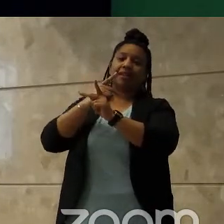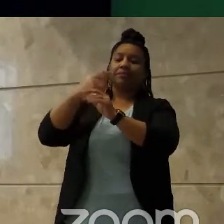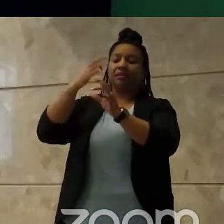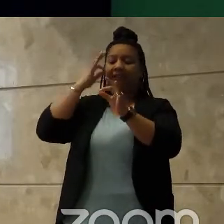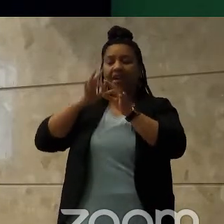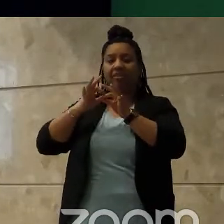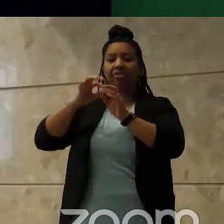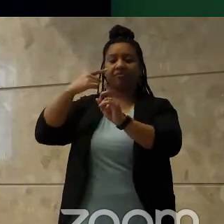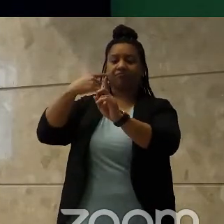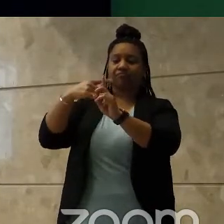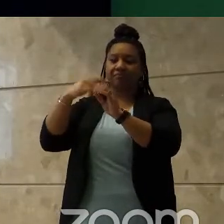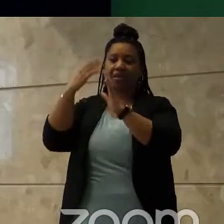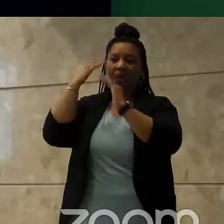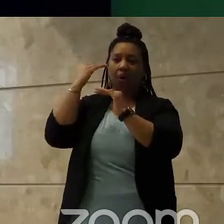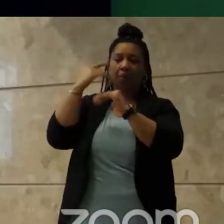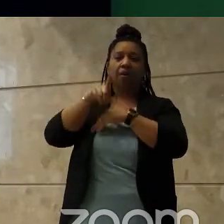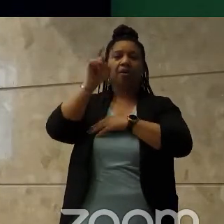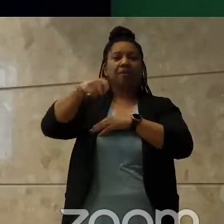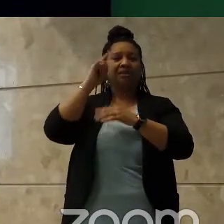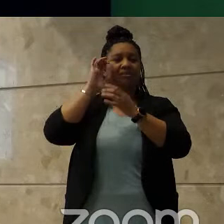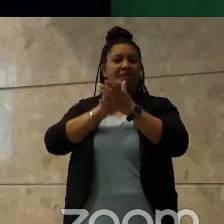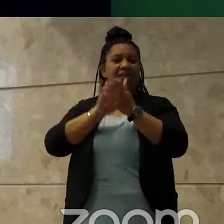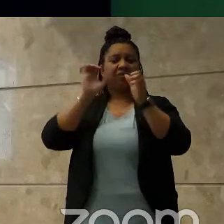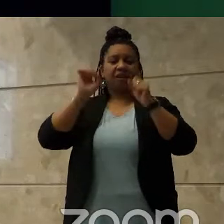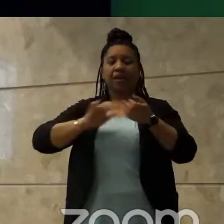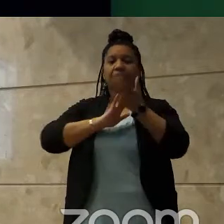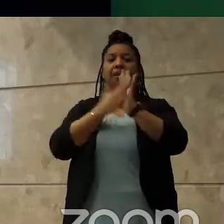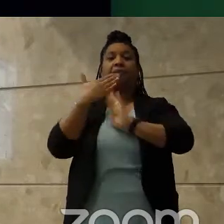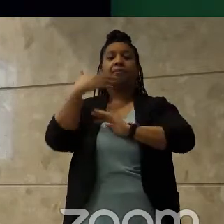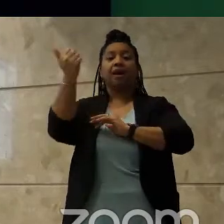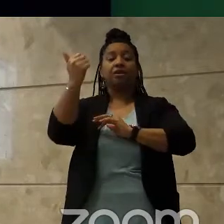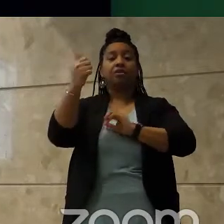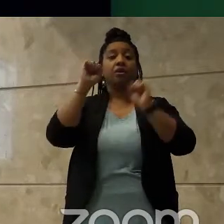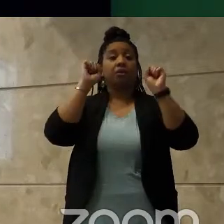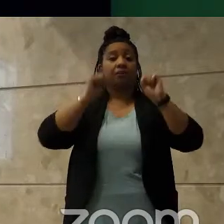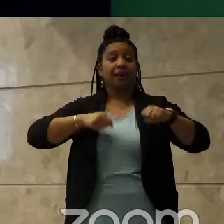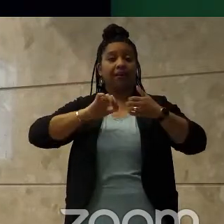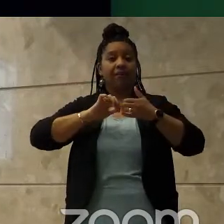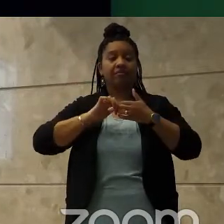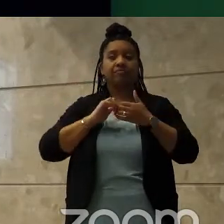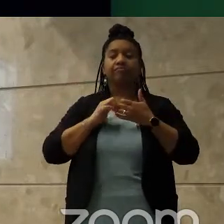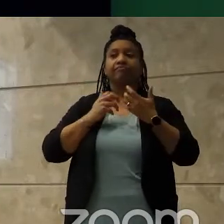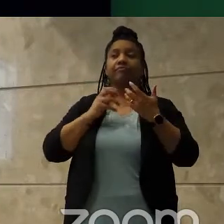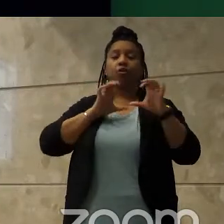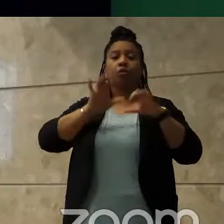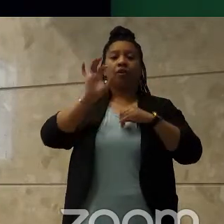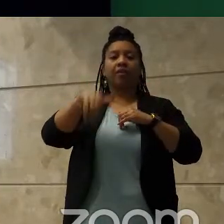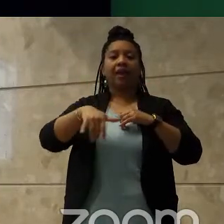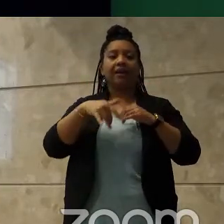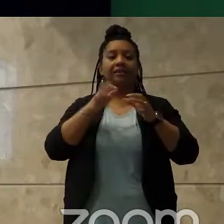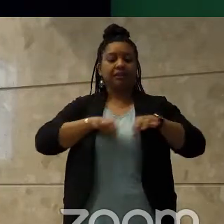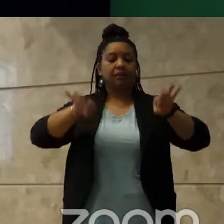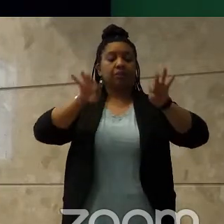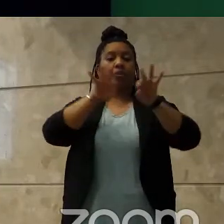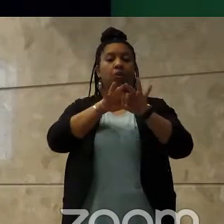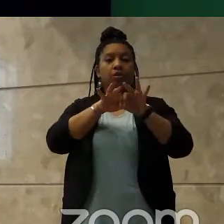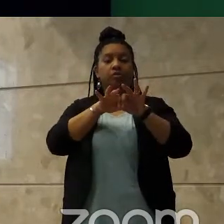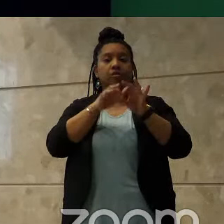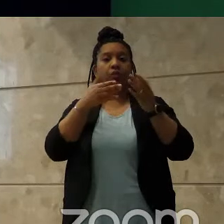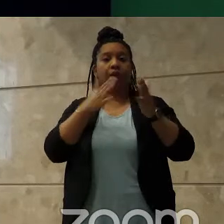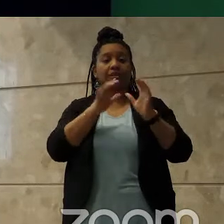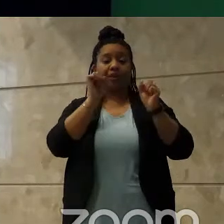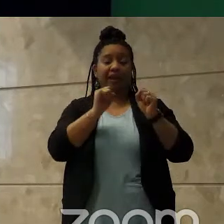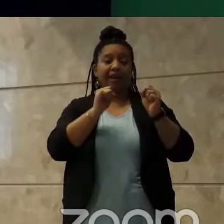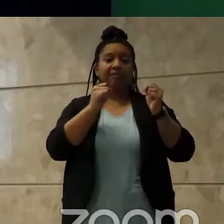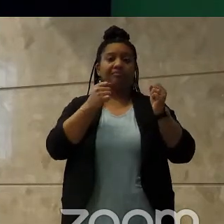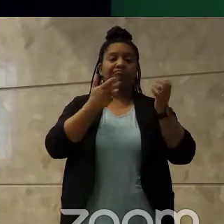We must believe we can be better than this, and we can do it in very important ways in civil engagement. We can do